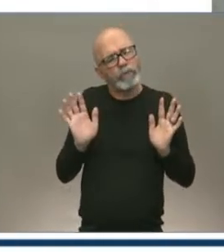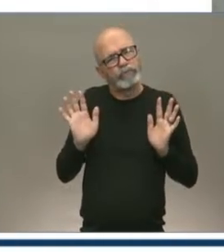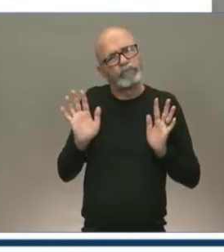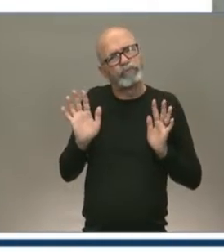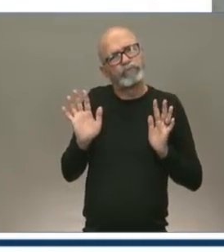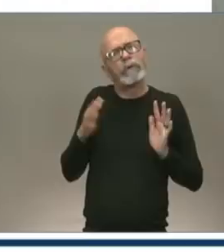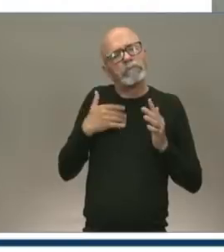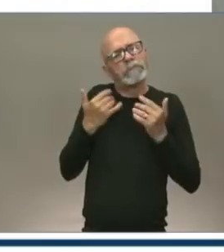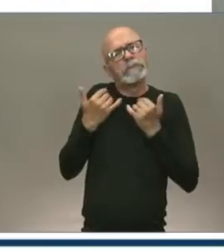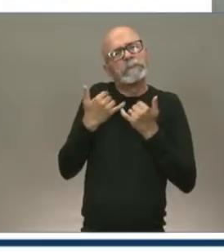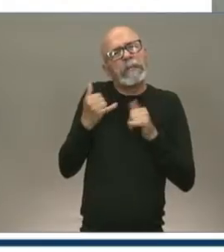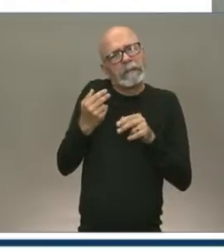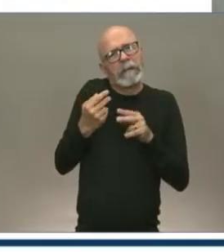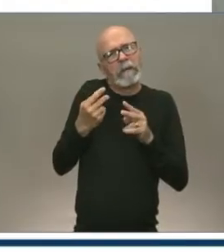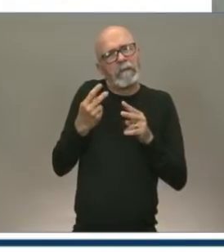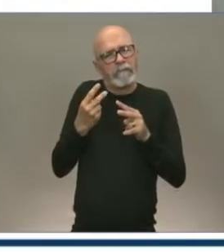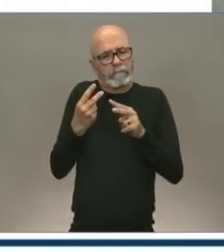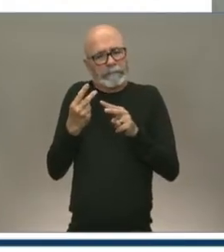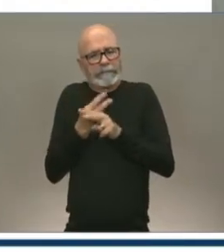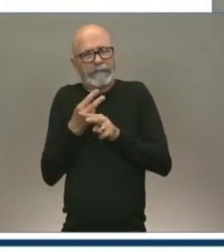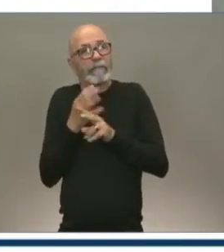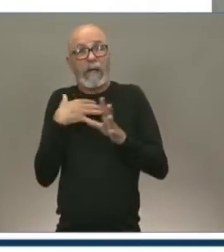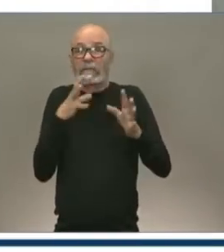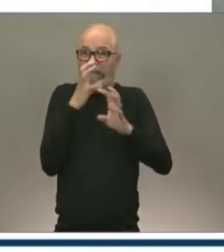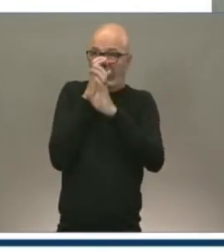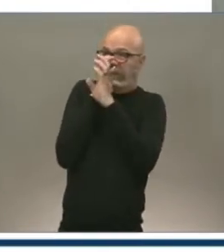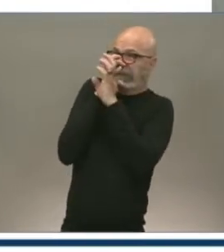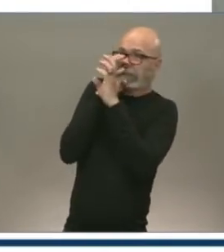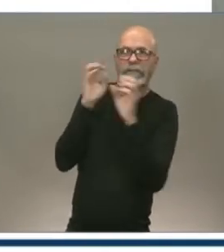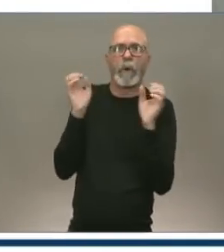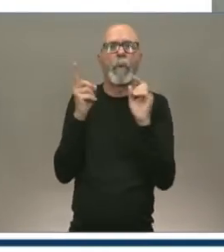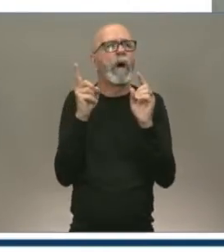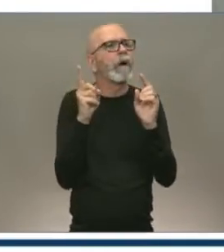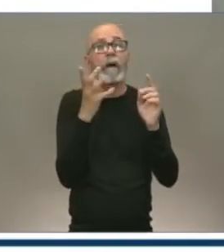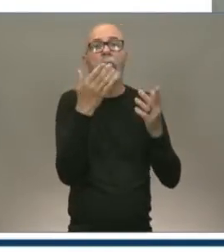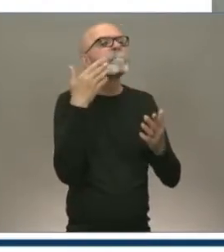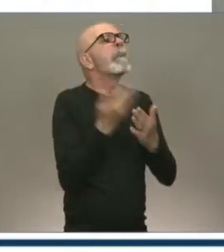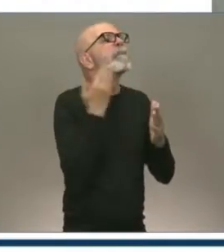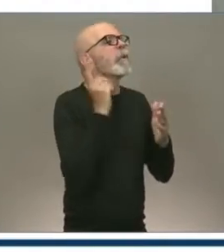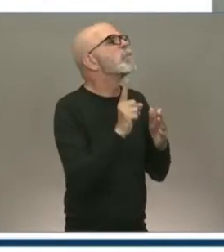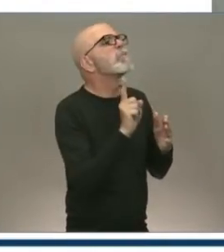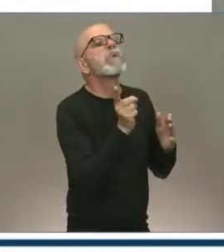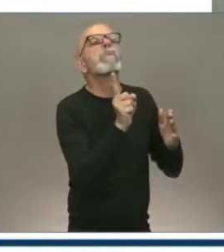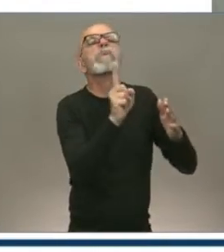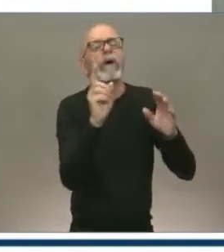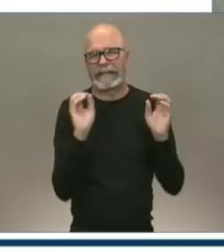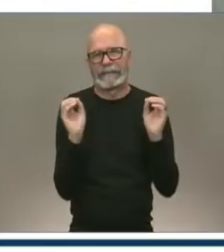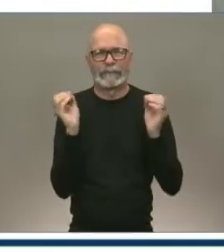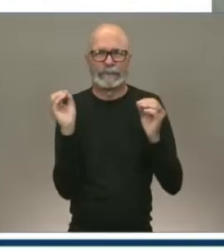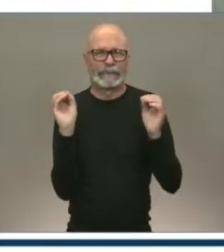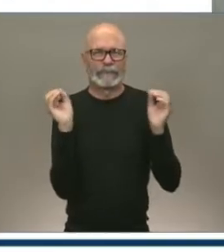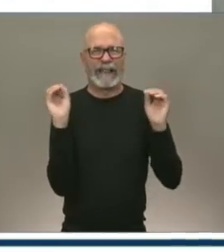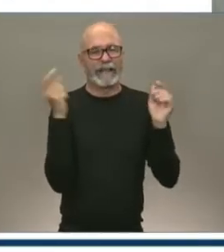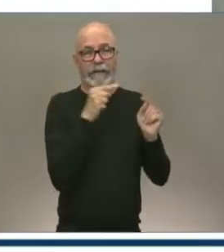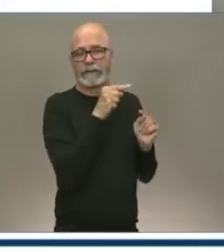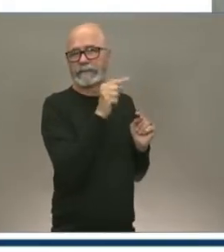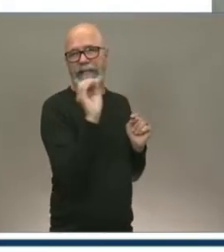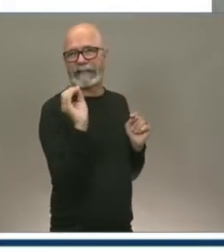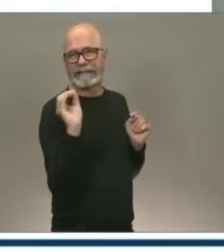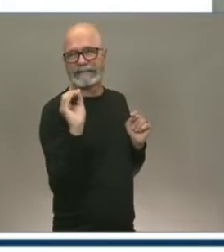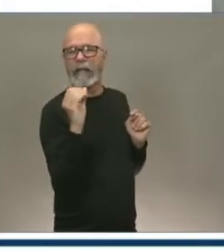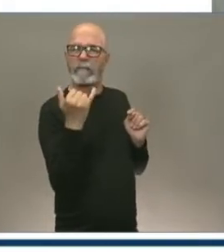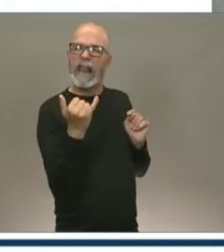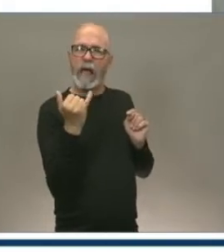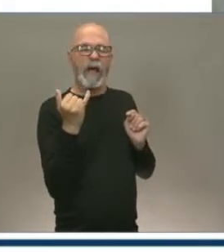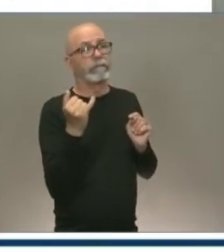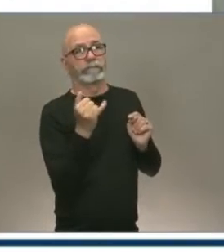imposing restrictions that aren't based on any evidence or science. Even today, when you look at the cases, they're from